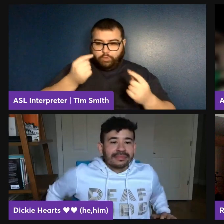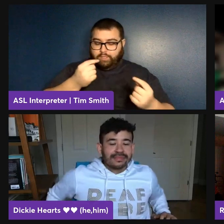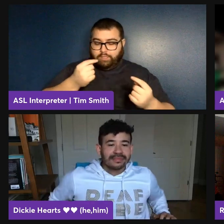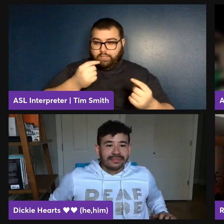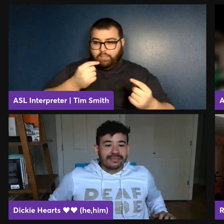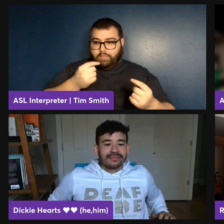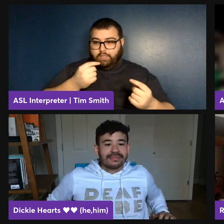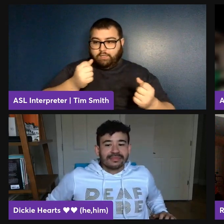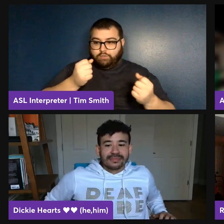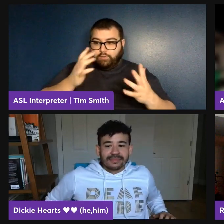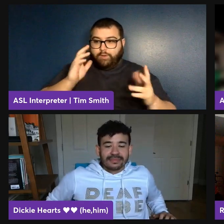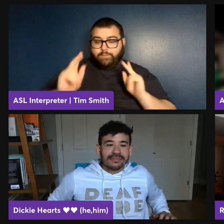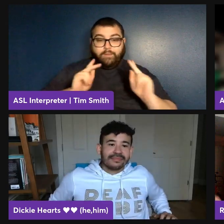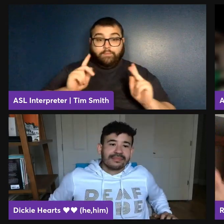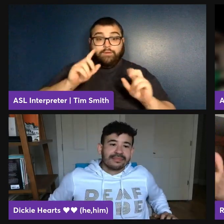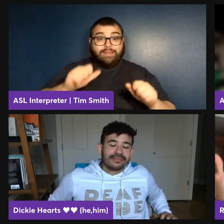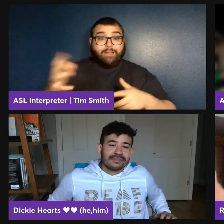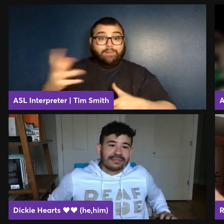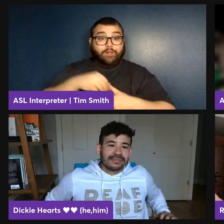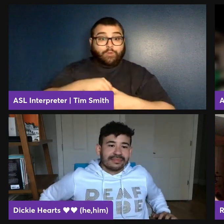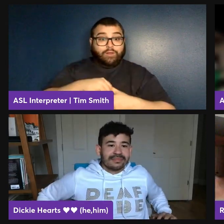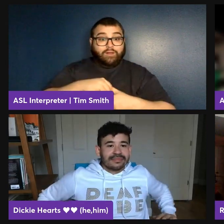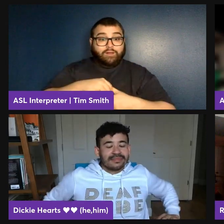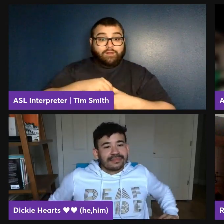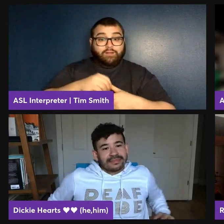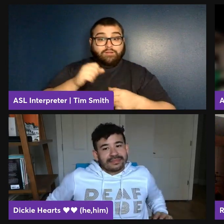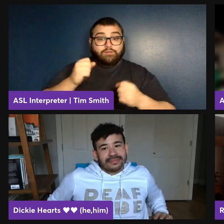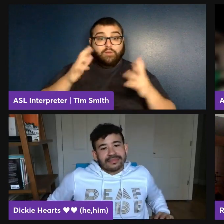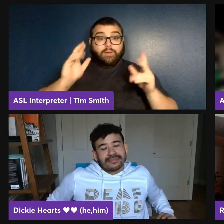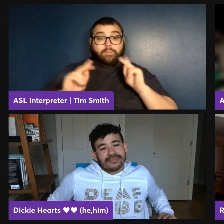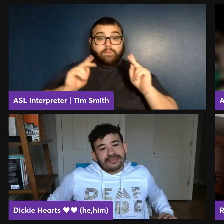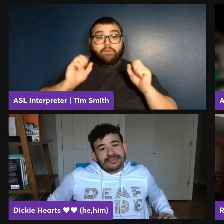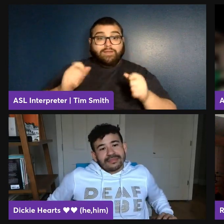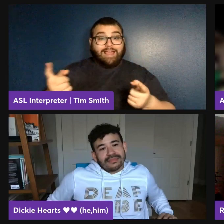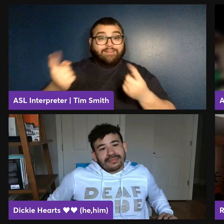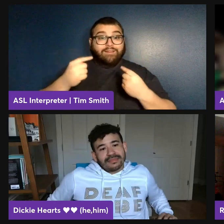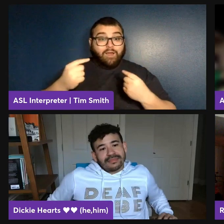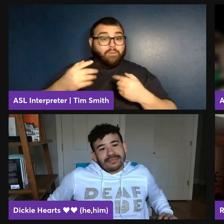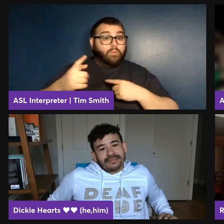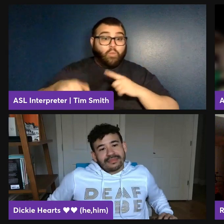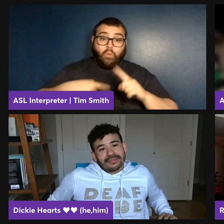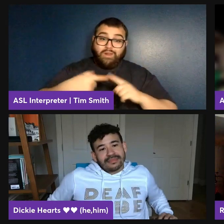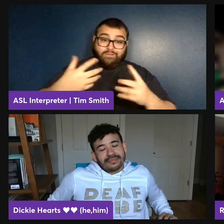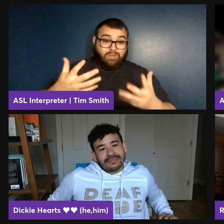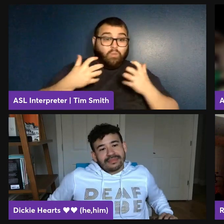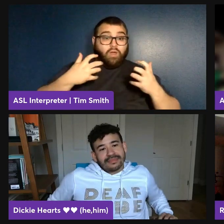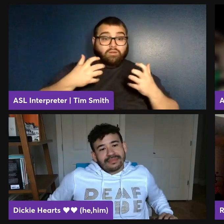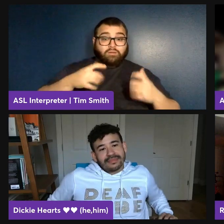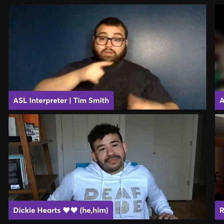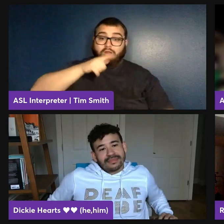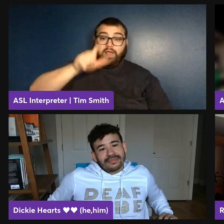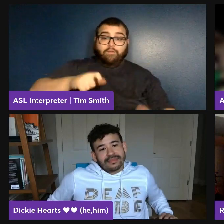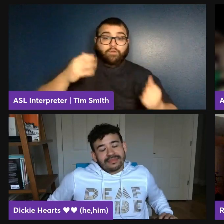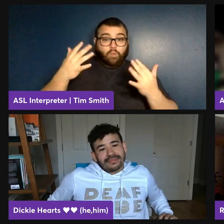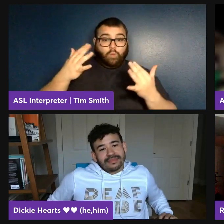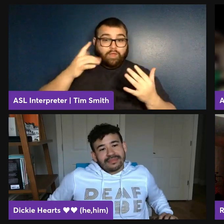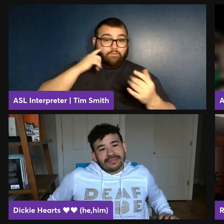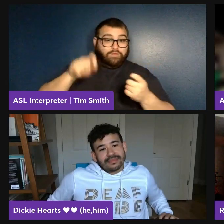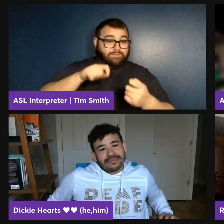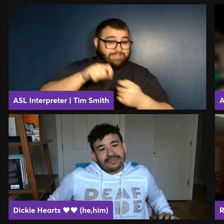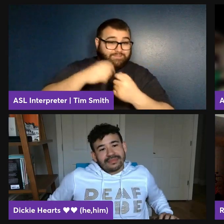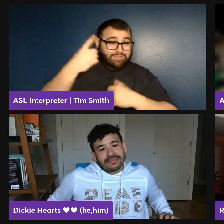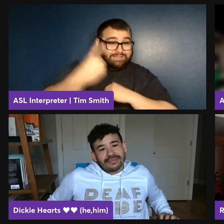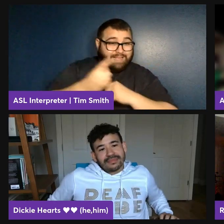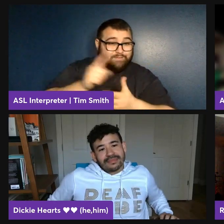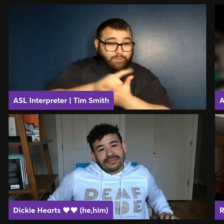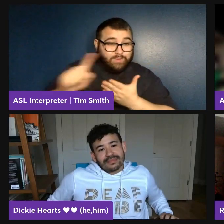That so many people can be included, that so many people can come whenever they want, that they don't have to wait for a specific day of the week